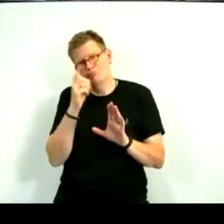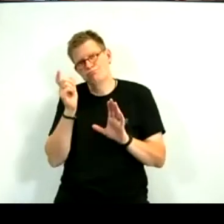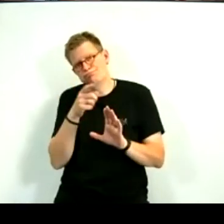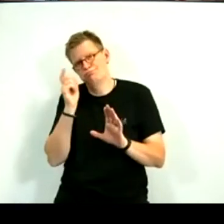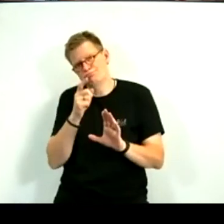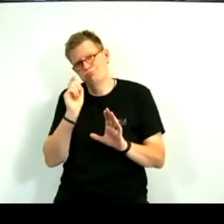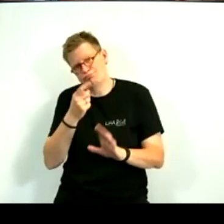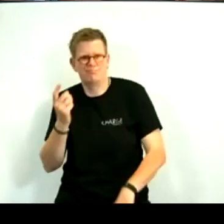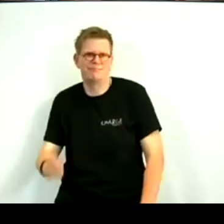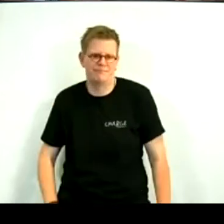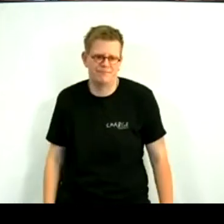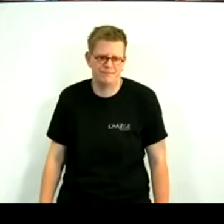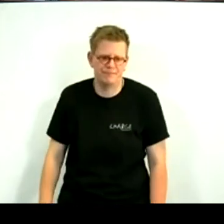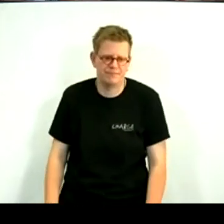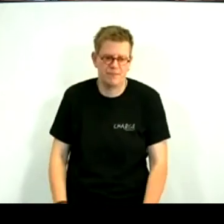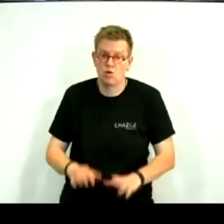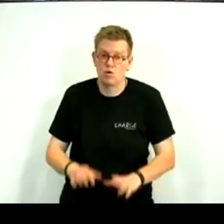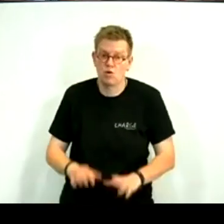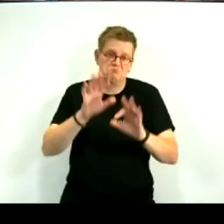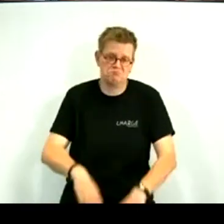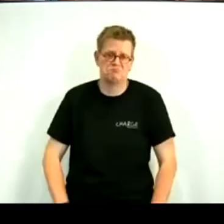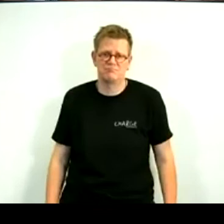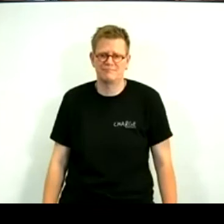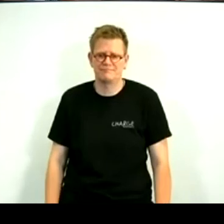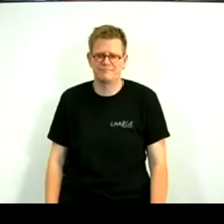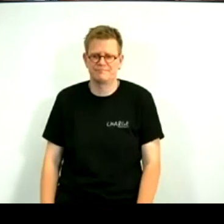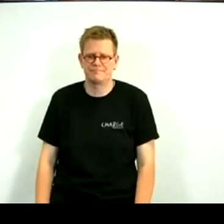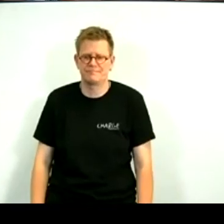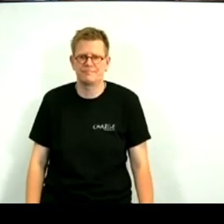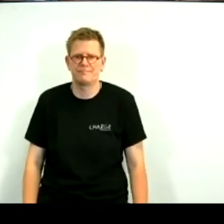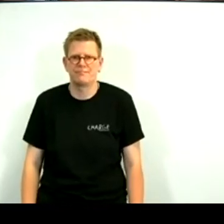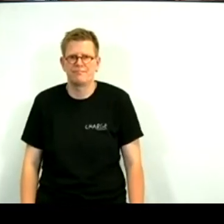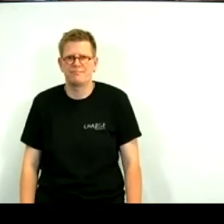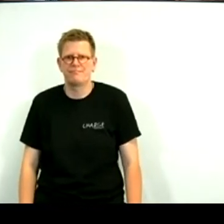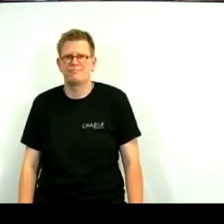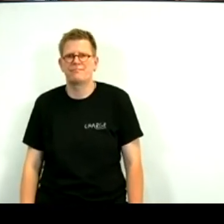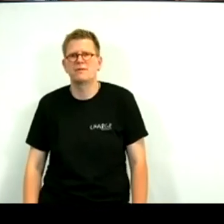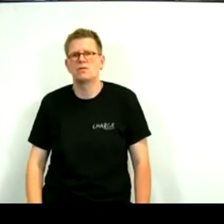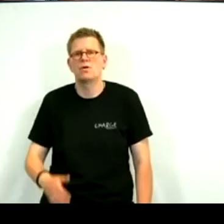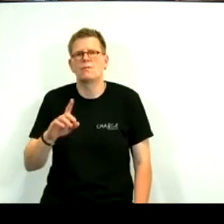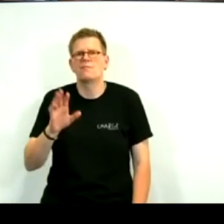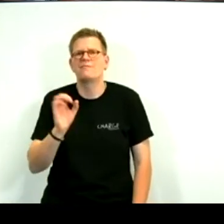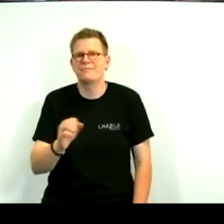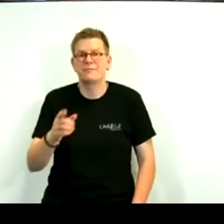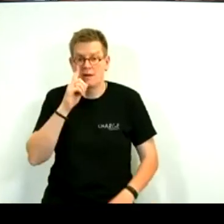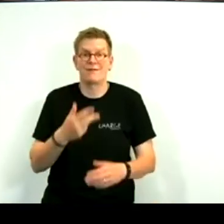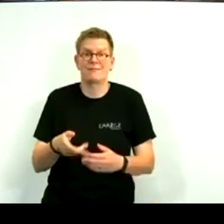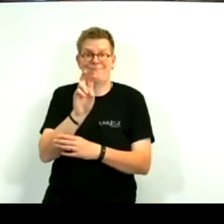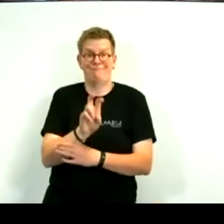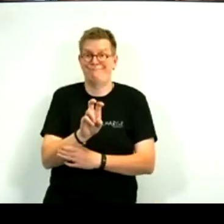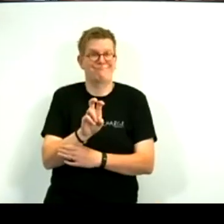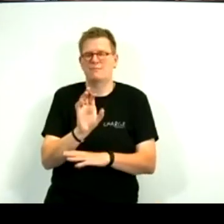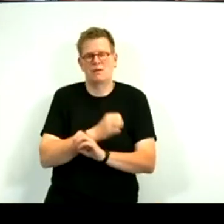great skill. He can't do that if he's sitting up. He has to be lying down at